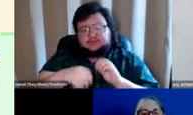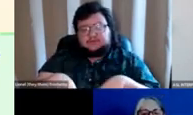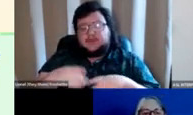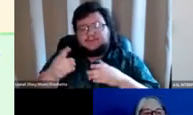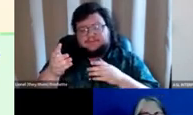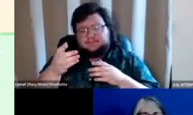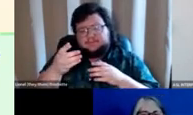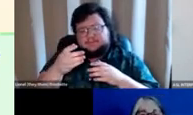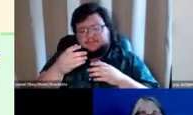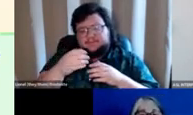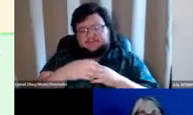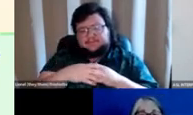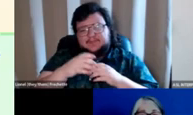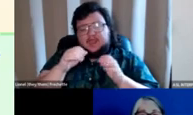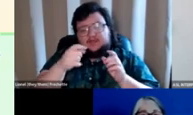please.